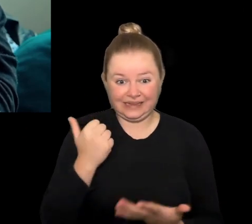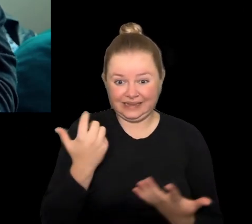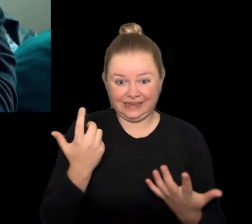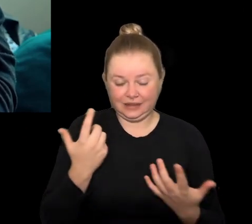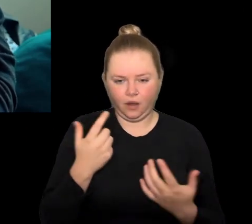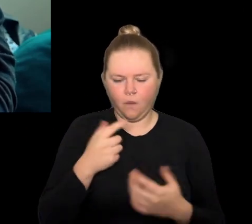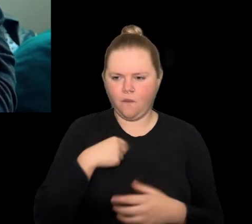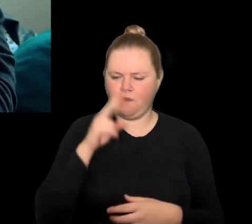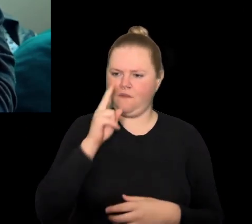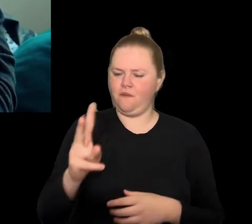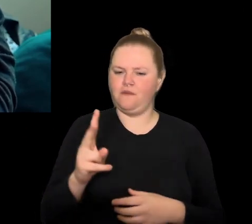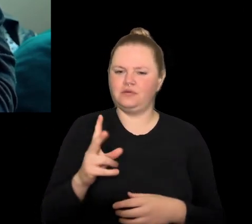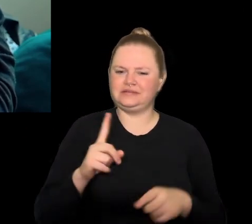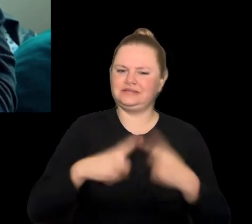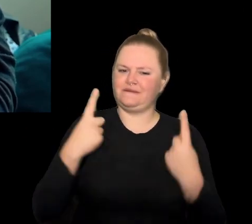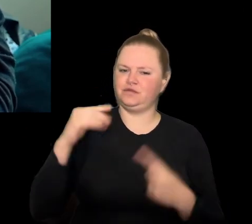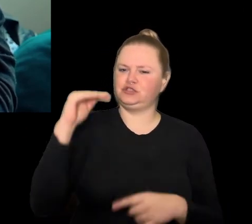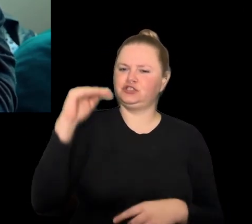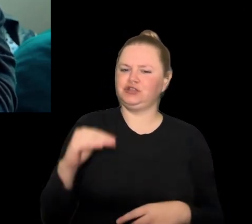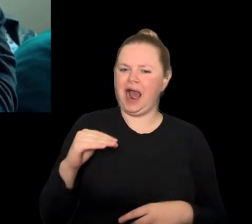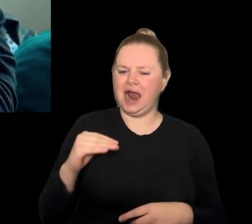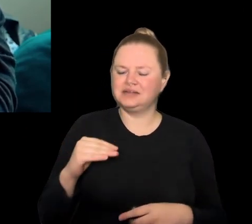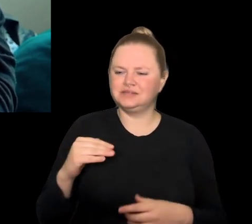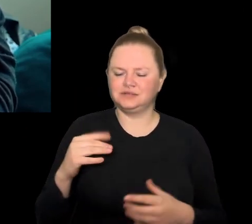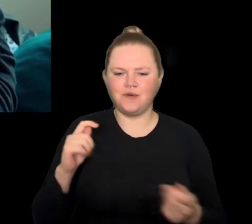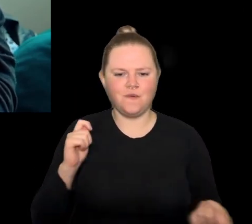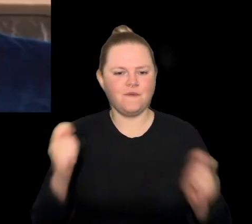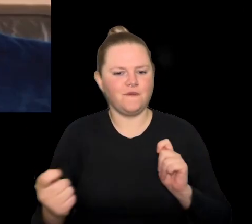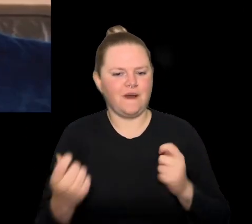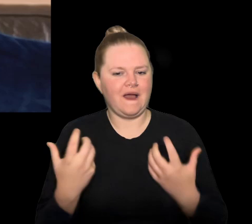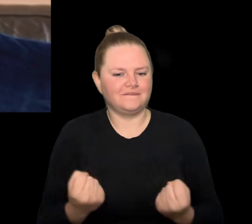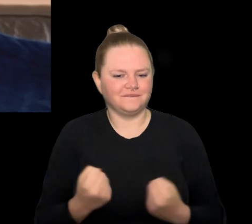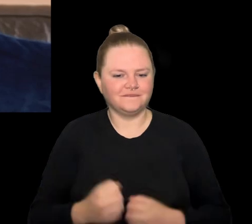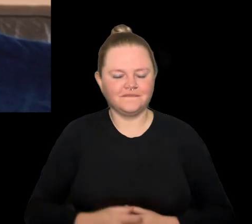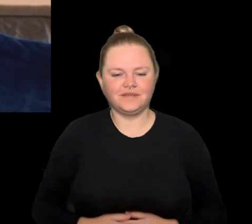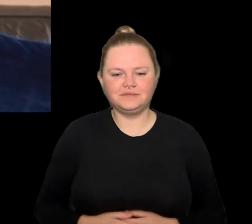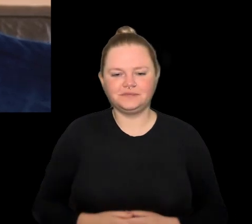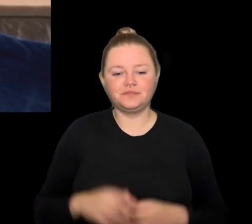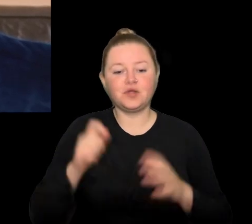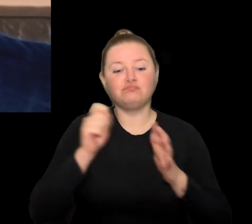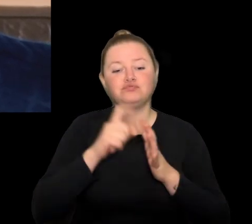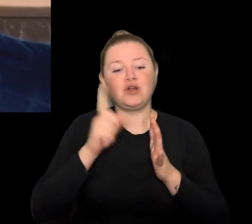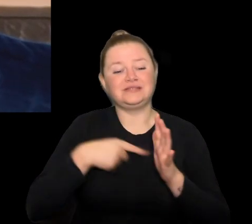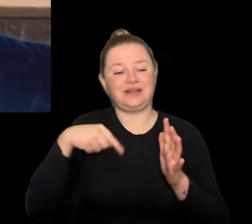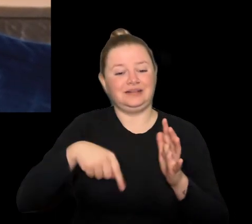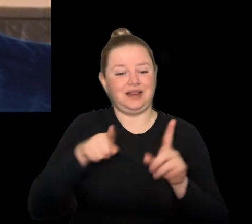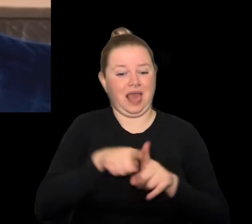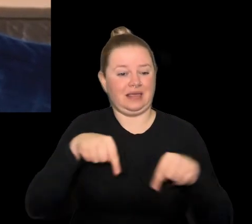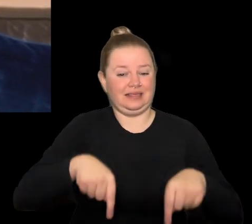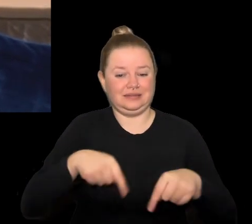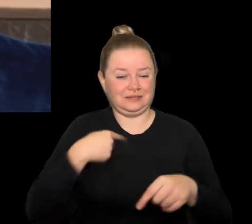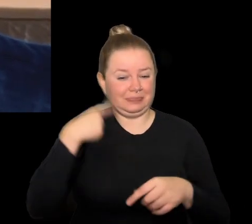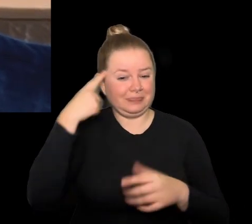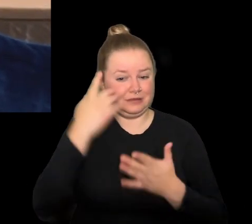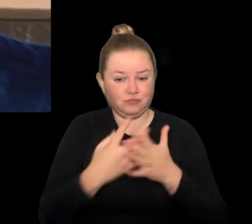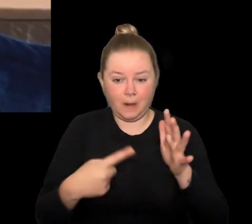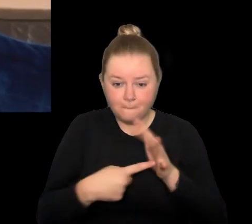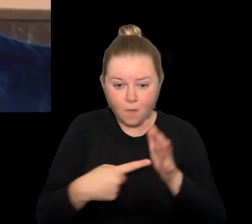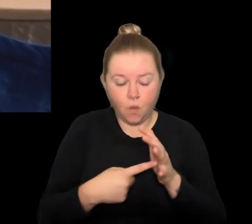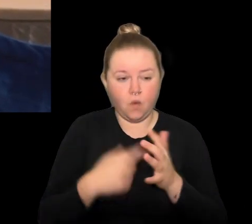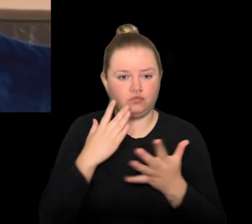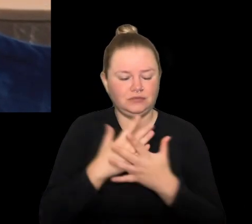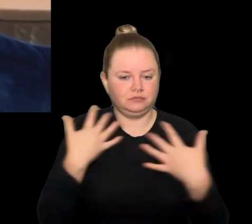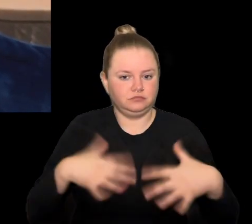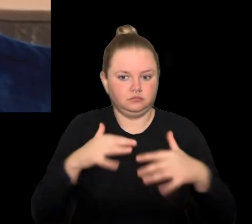can see the vast difference, isn't it? It's just a different child. I think projects like this are important and